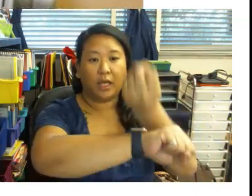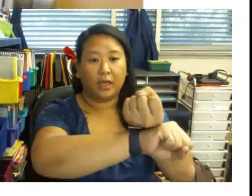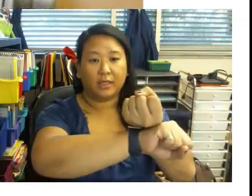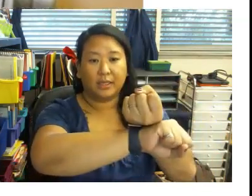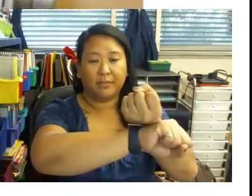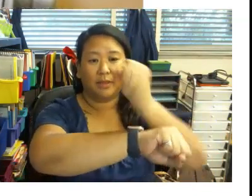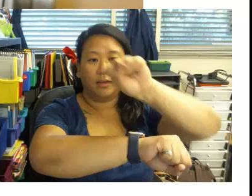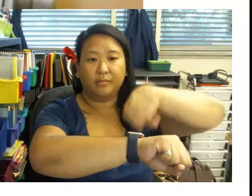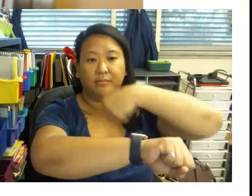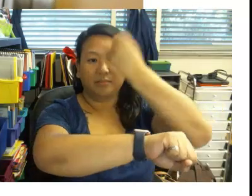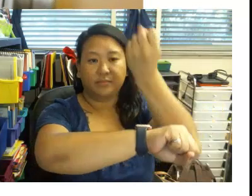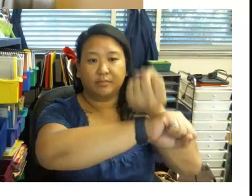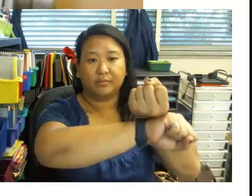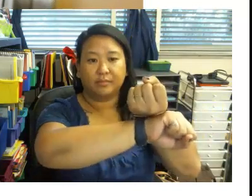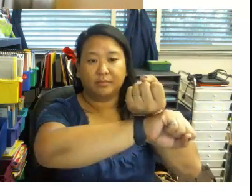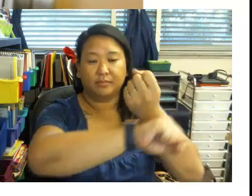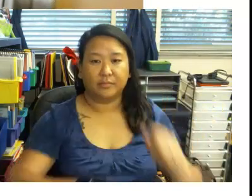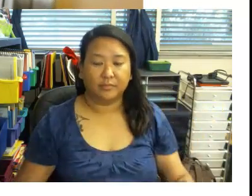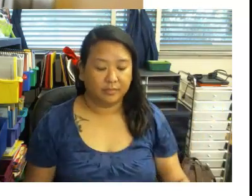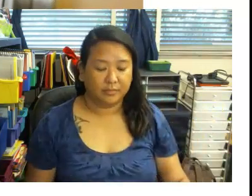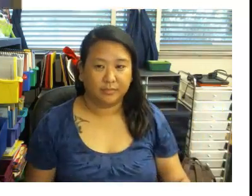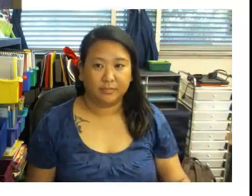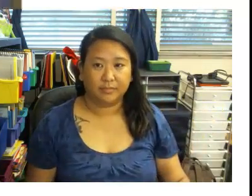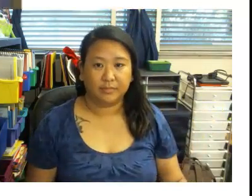To lock something.